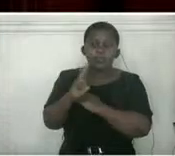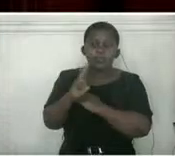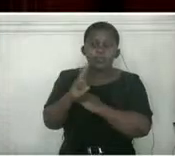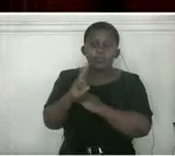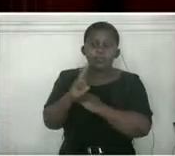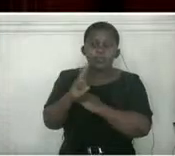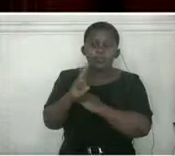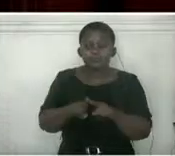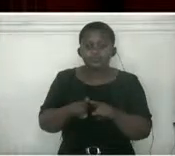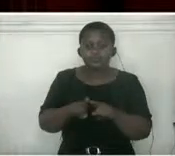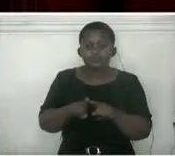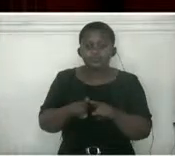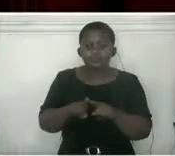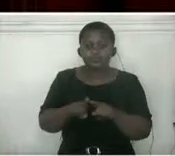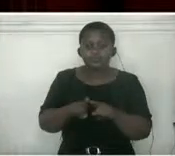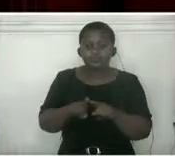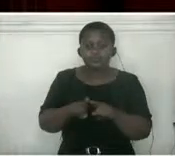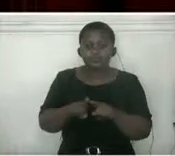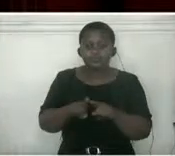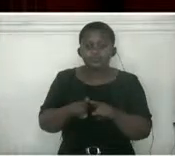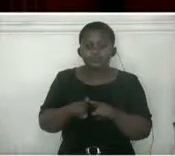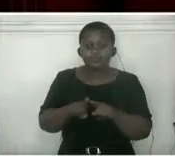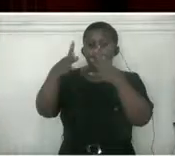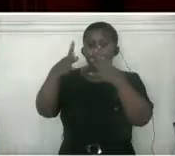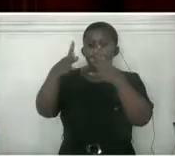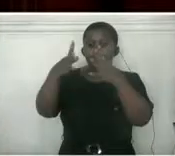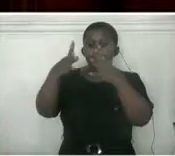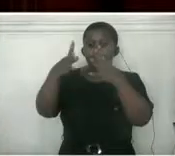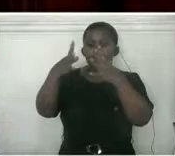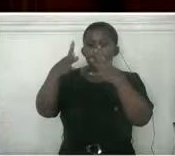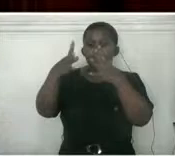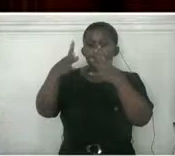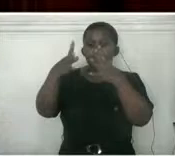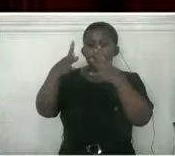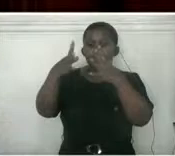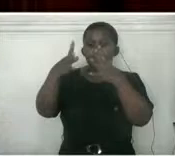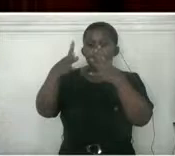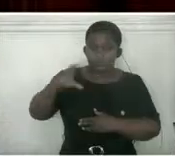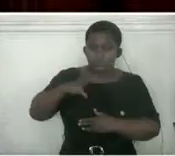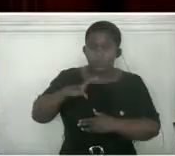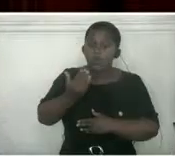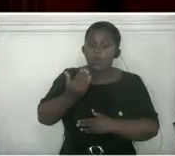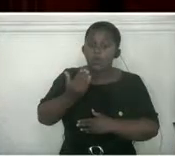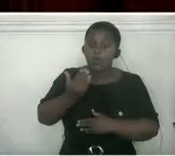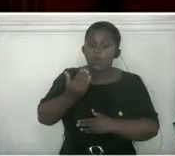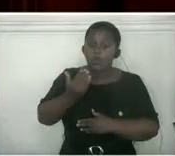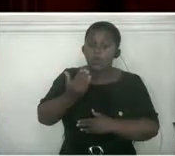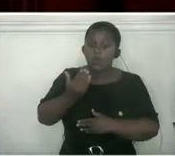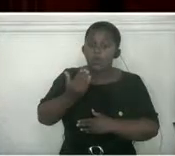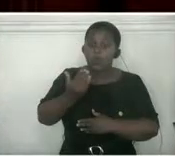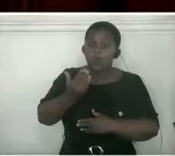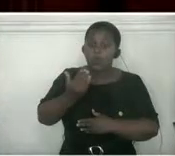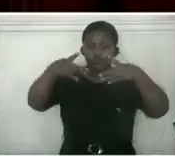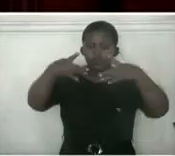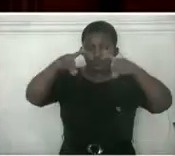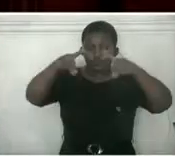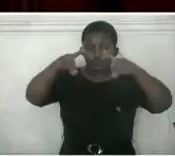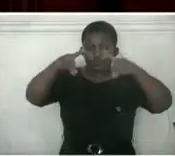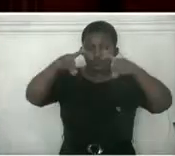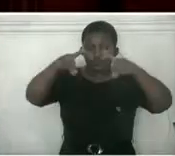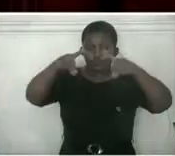members of the Executive Council who are with us here, the chairperson